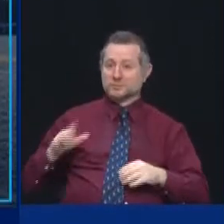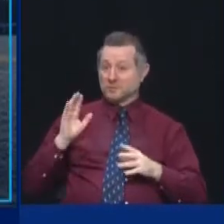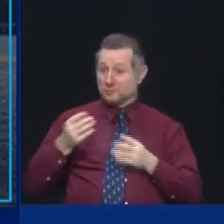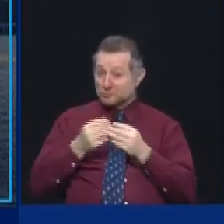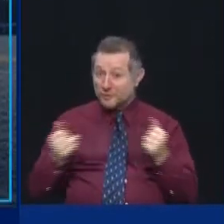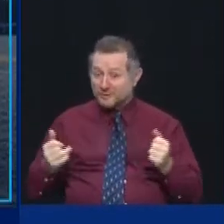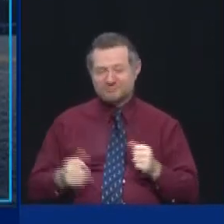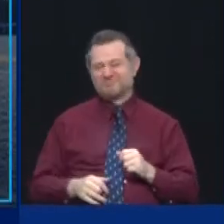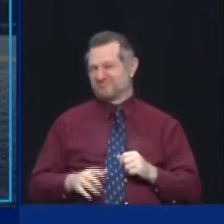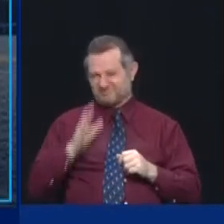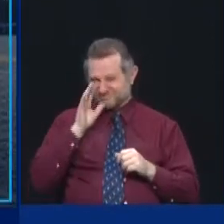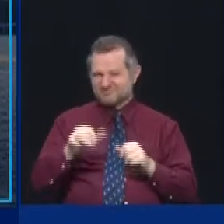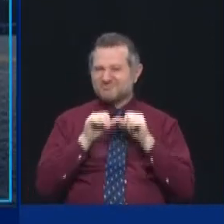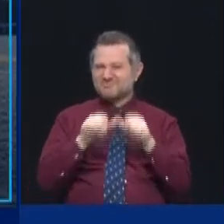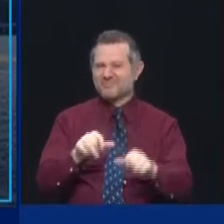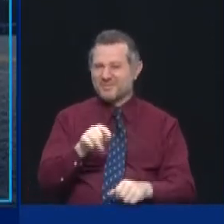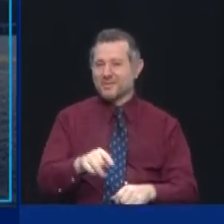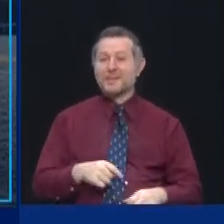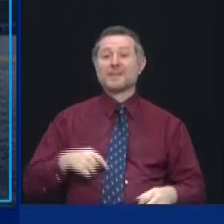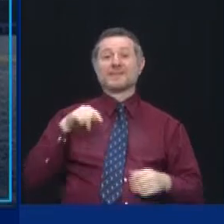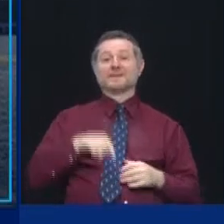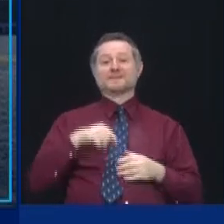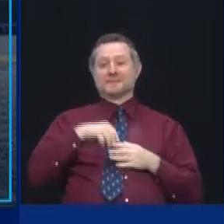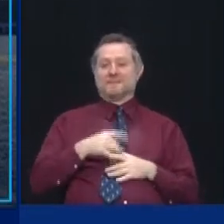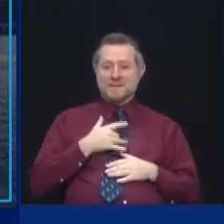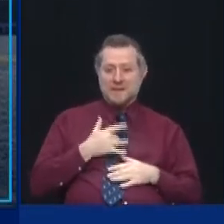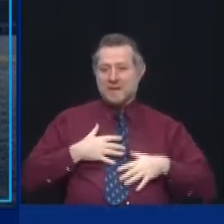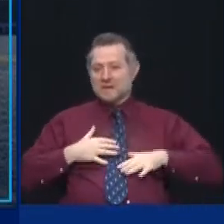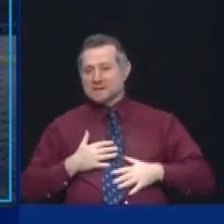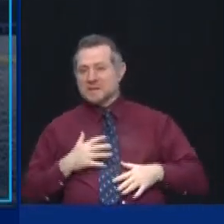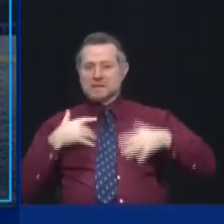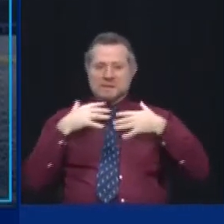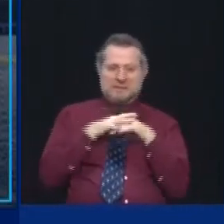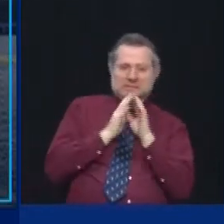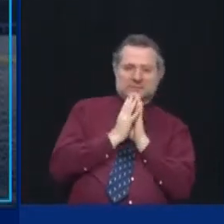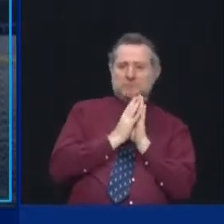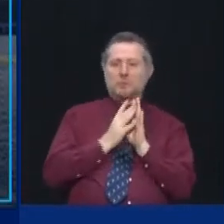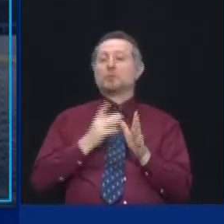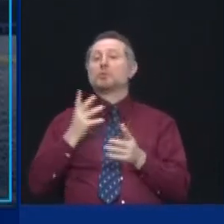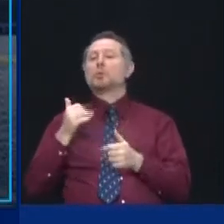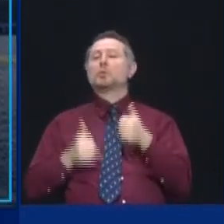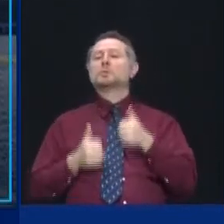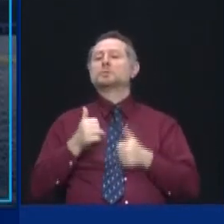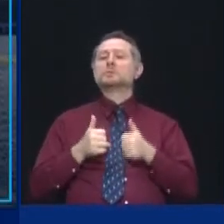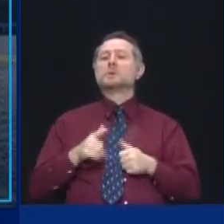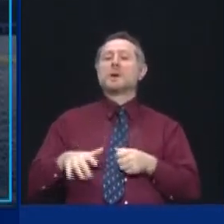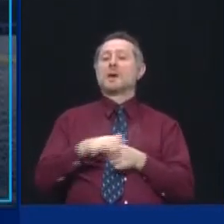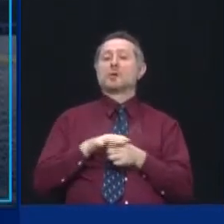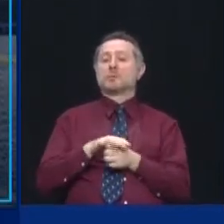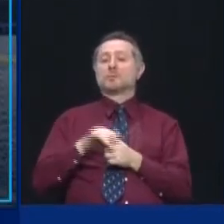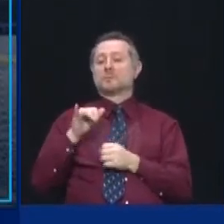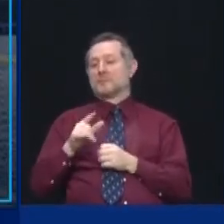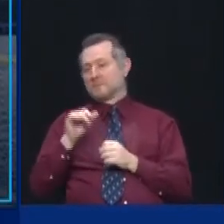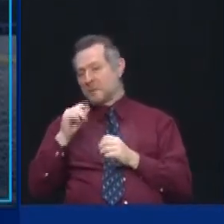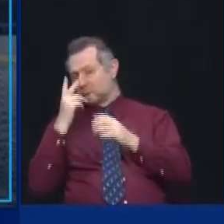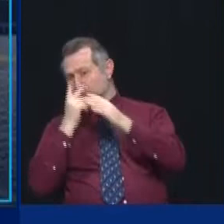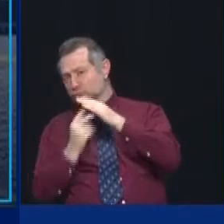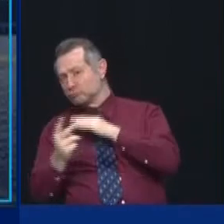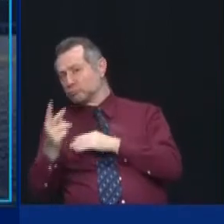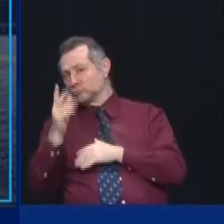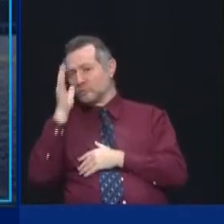lowest rate of infection. That's what the people of the state of New York did. That's how they responded.